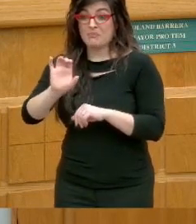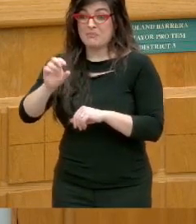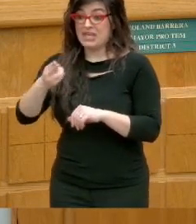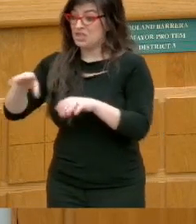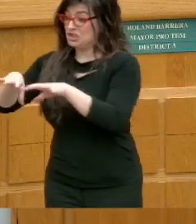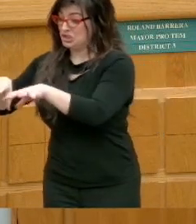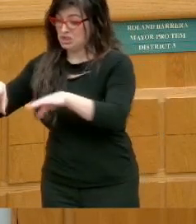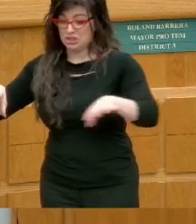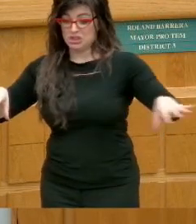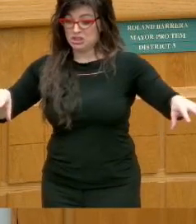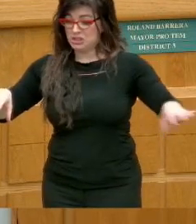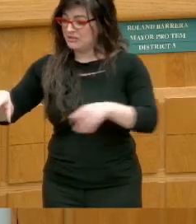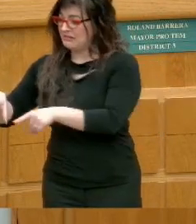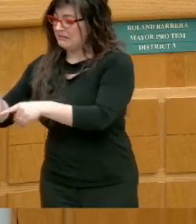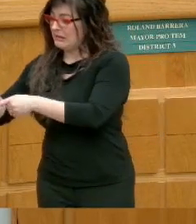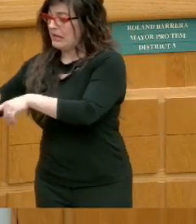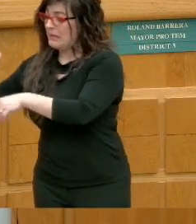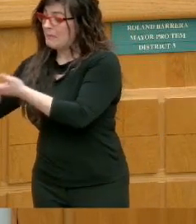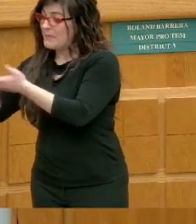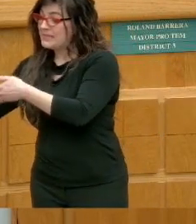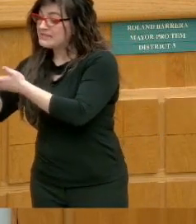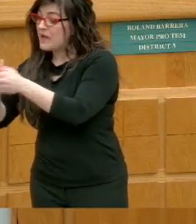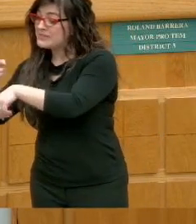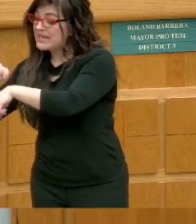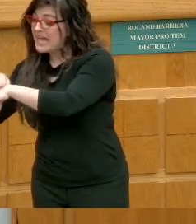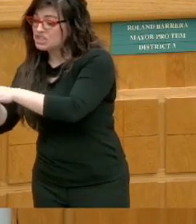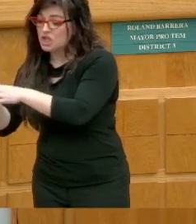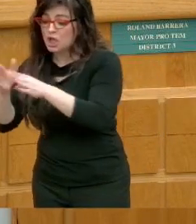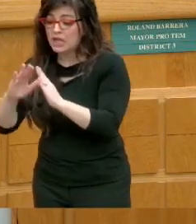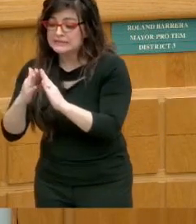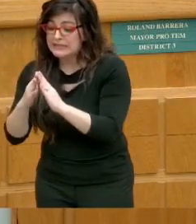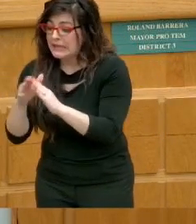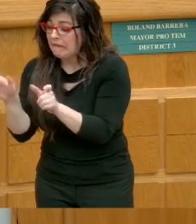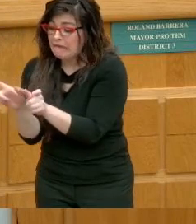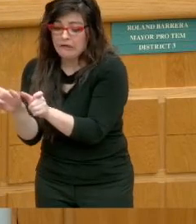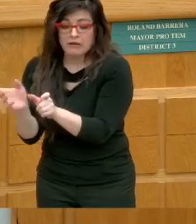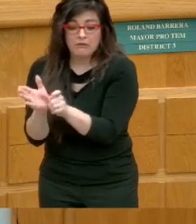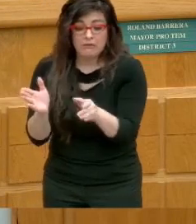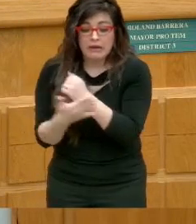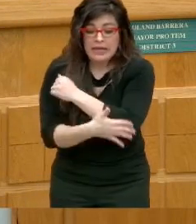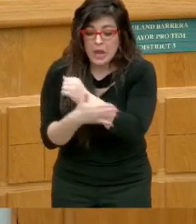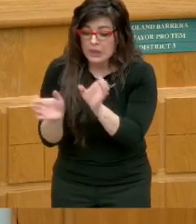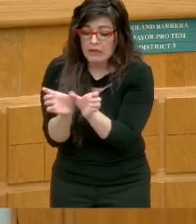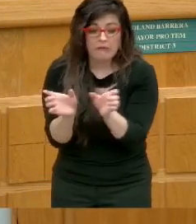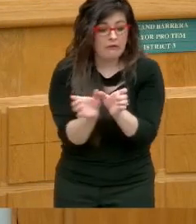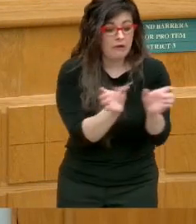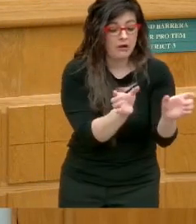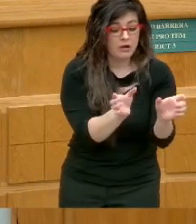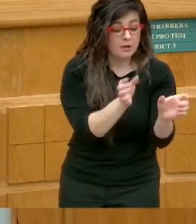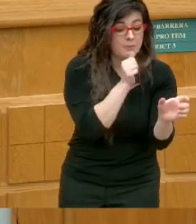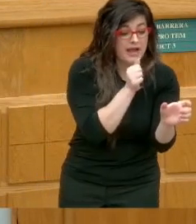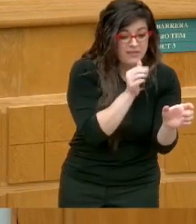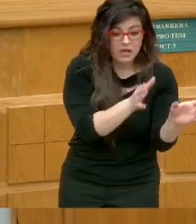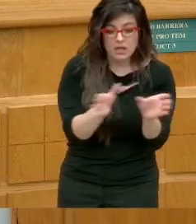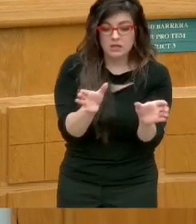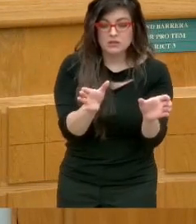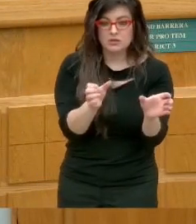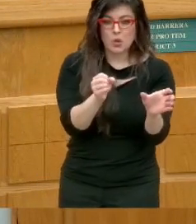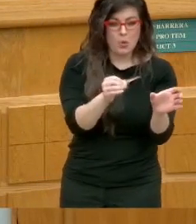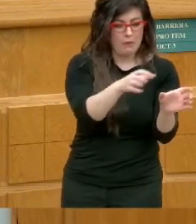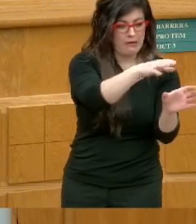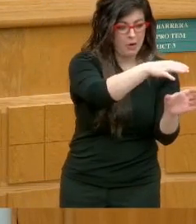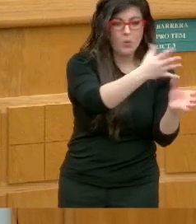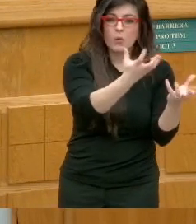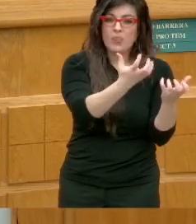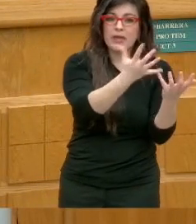a county piece of property, next to a city beach, next to port, it needs some consistency and some structure. And so one of